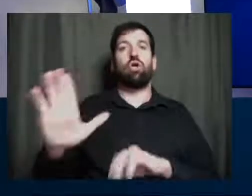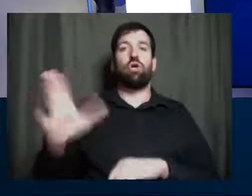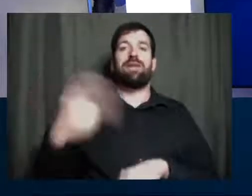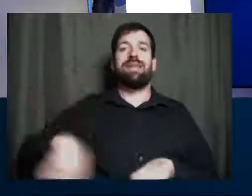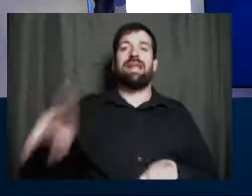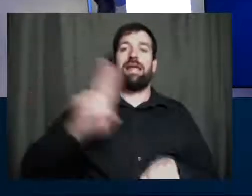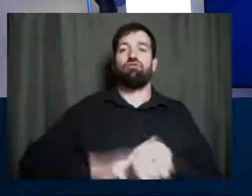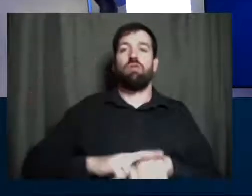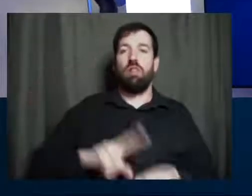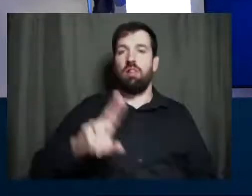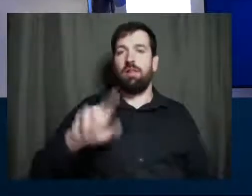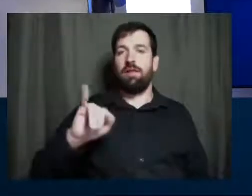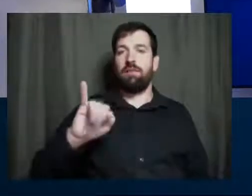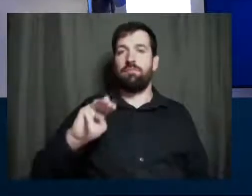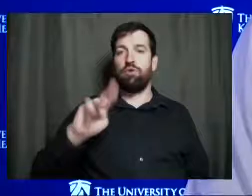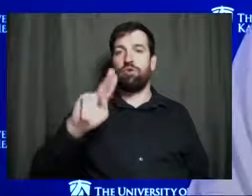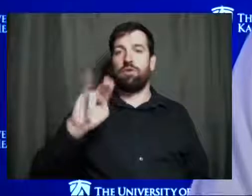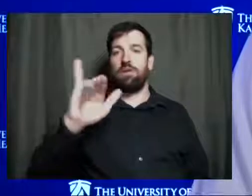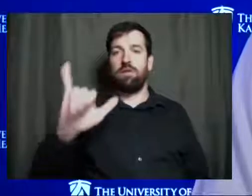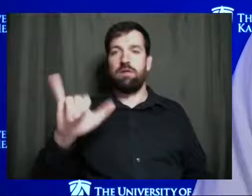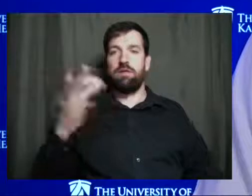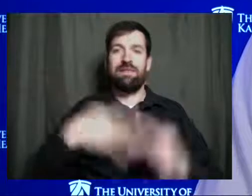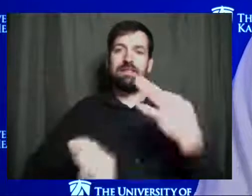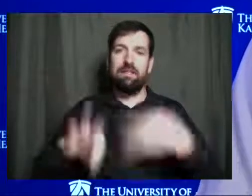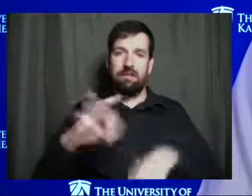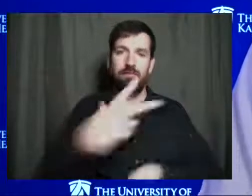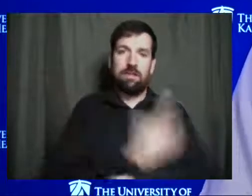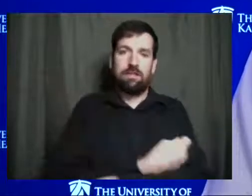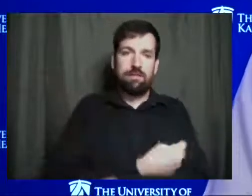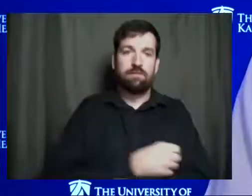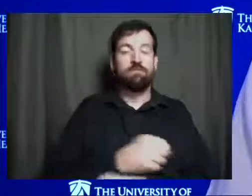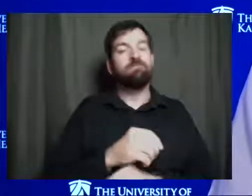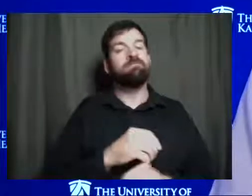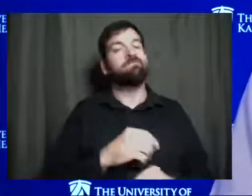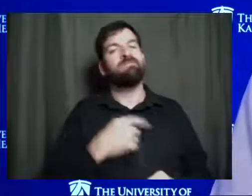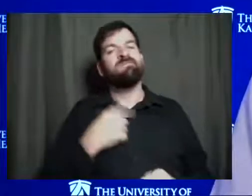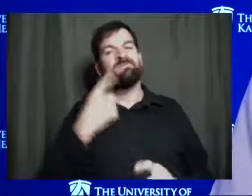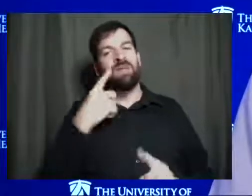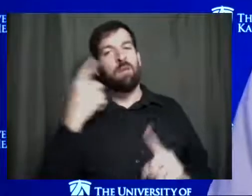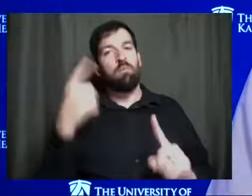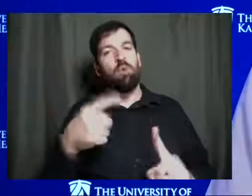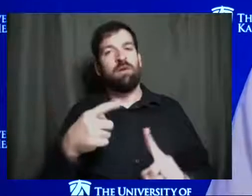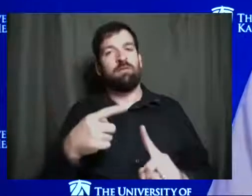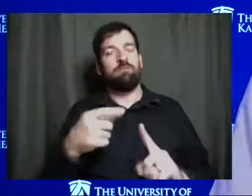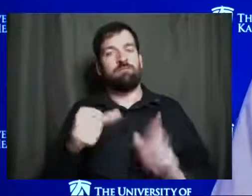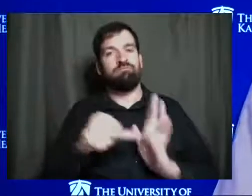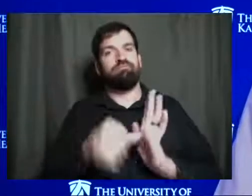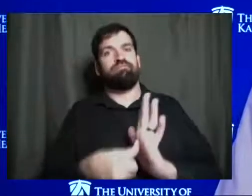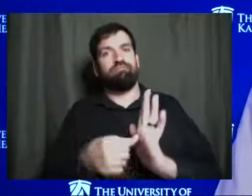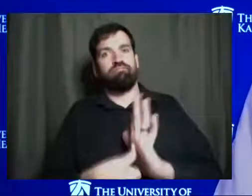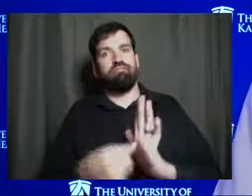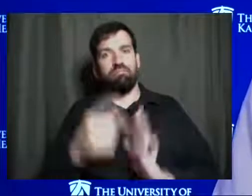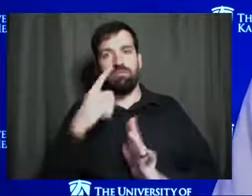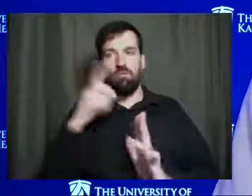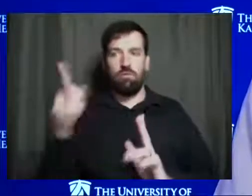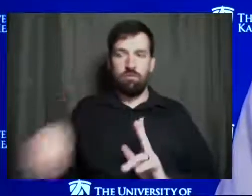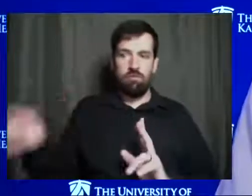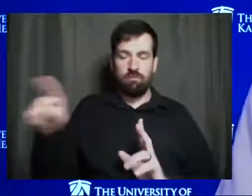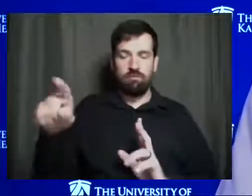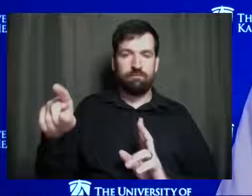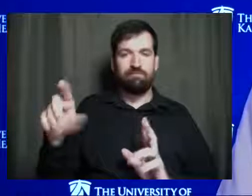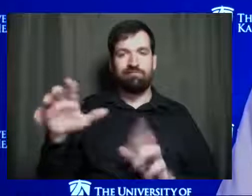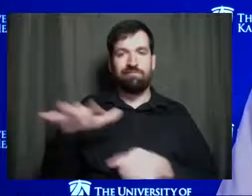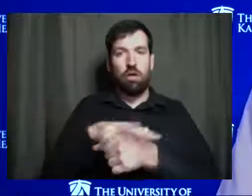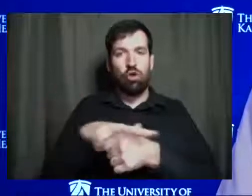than getting the vaccine. What are your thoughts? Yeah, I mean, I think this is a point of consternation for a lot of people who are in those institutions or areas where there